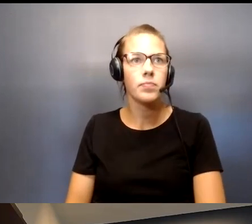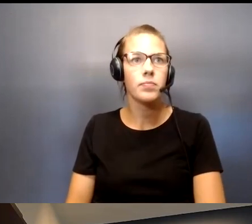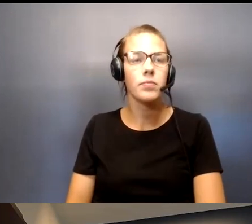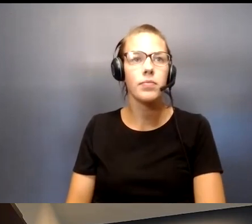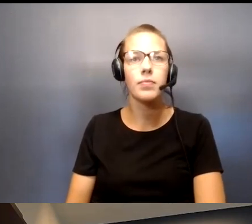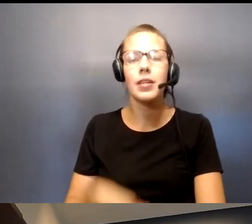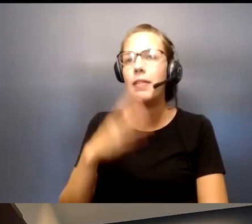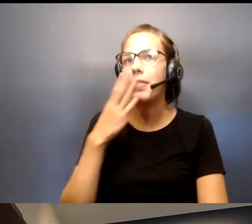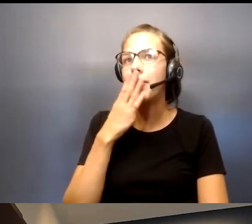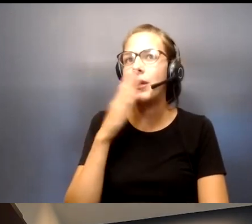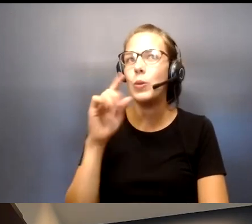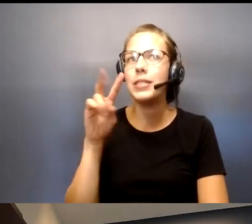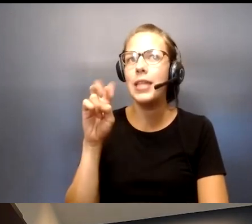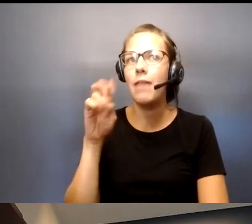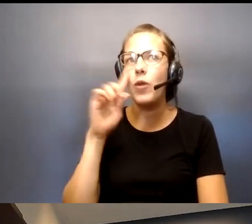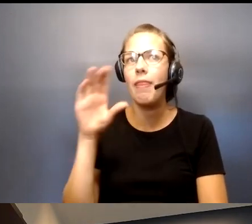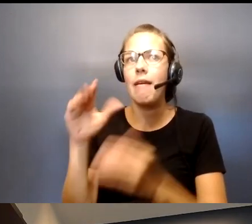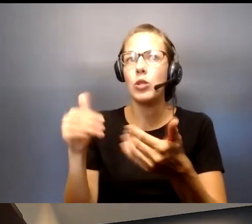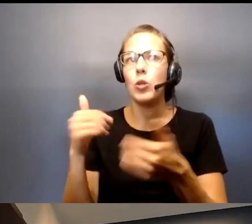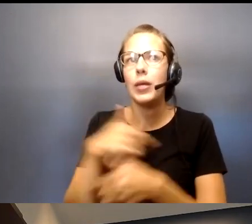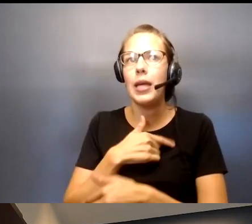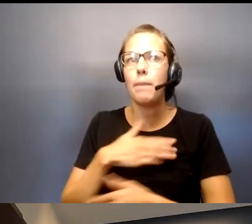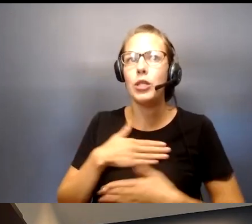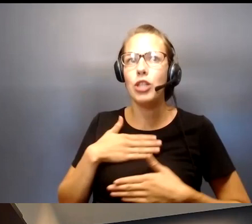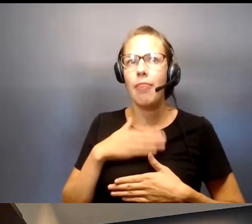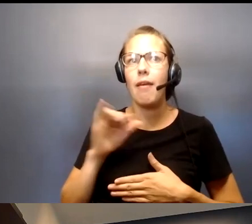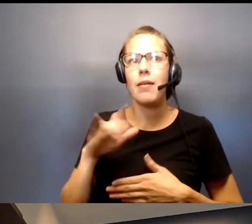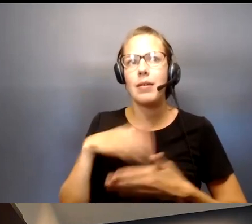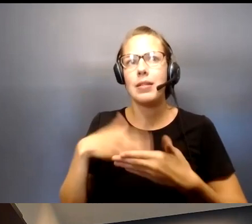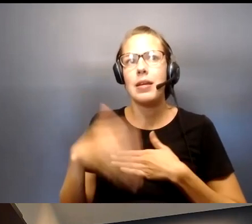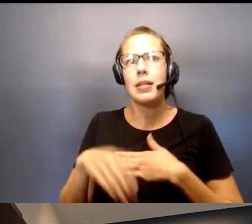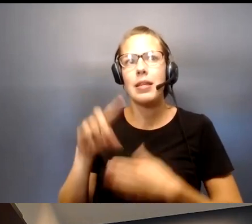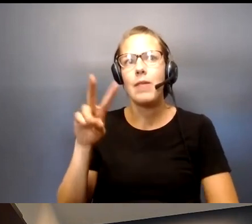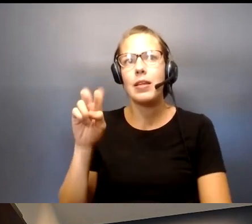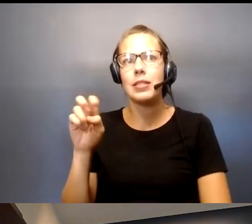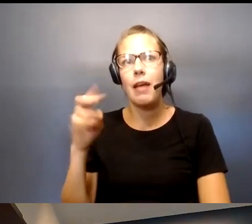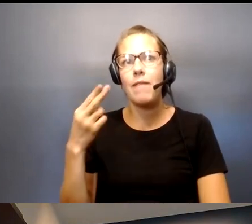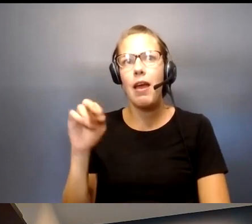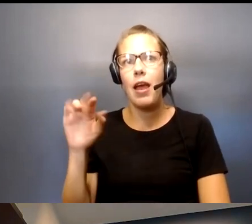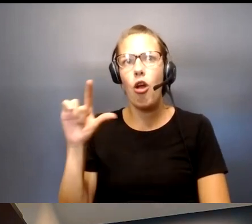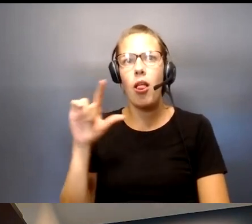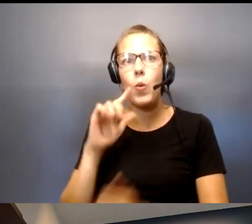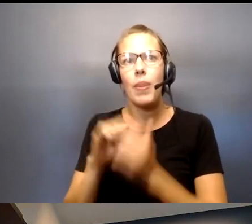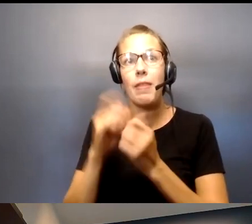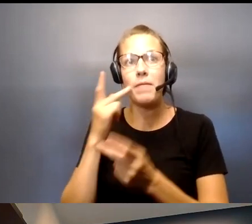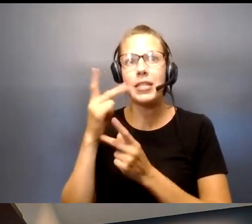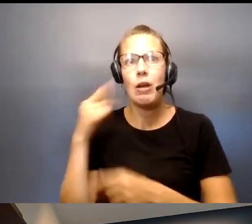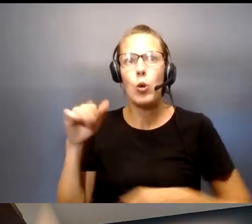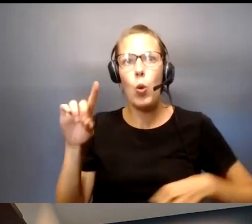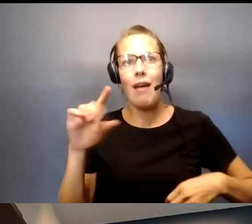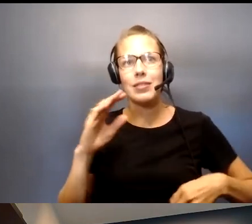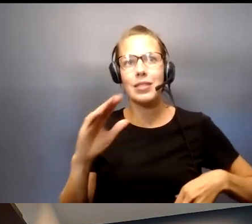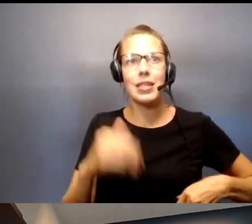Thank you very much, Dave, for that introduction. We appreciate it. Next, we will hear from Dave Herrell with Visit Quad Cities. So please go ahead,